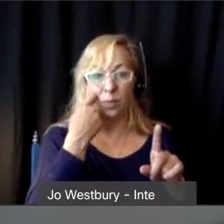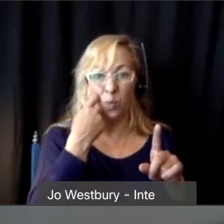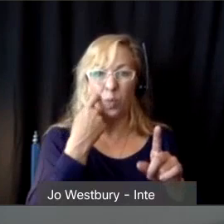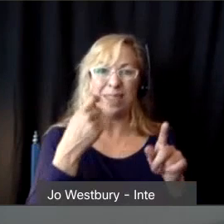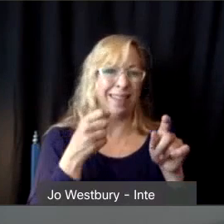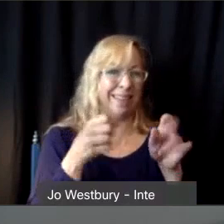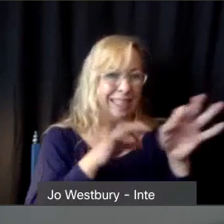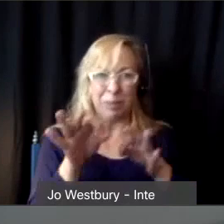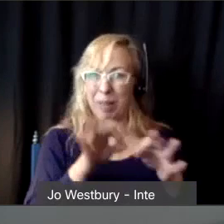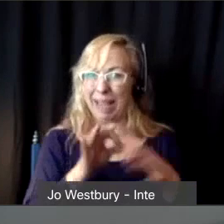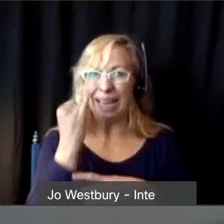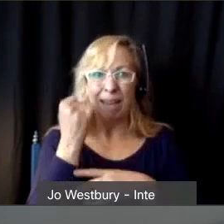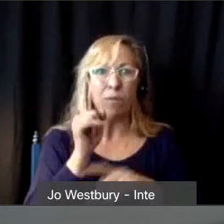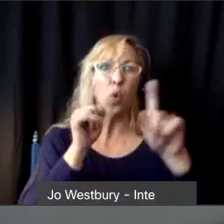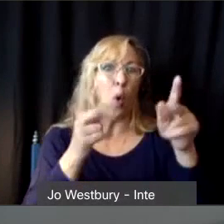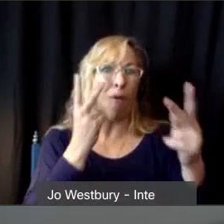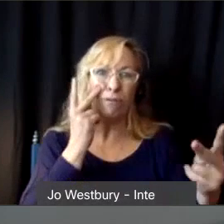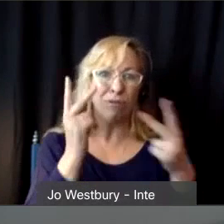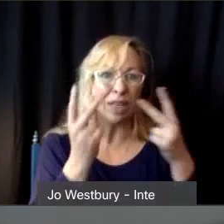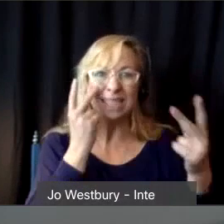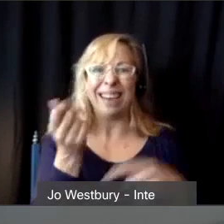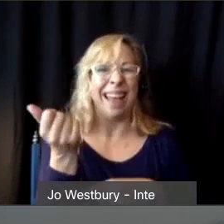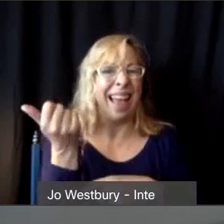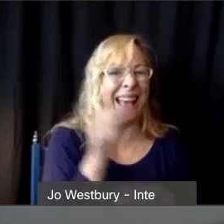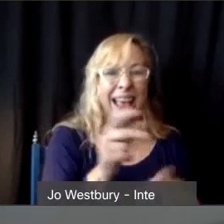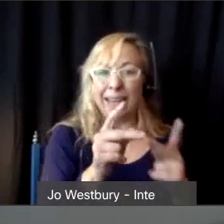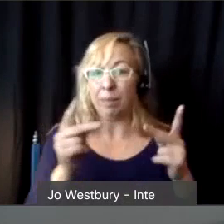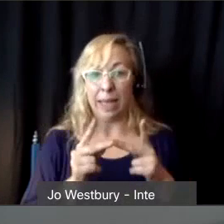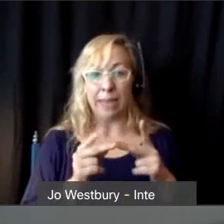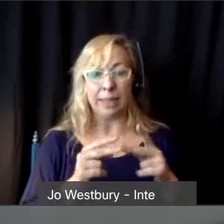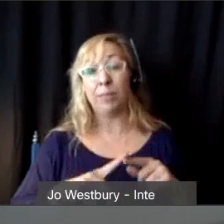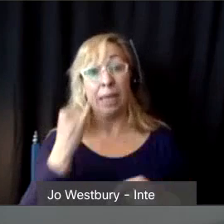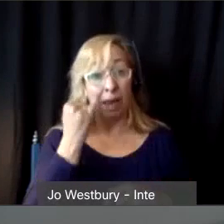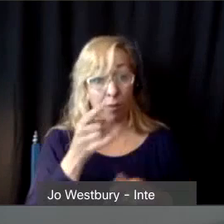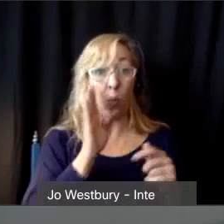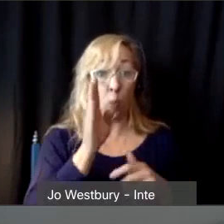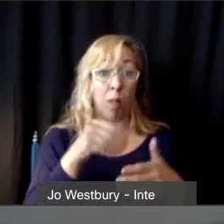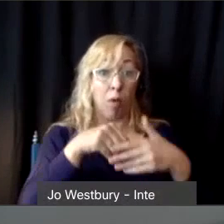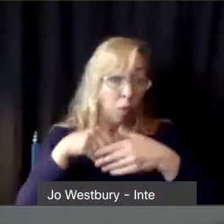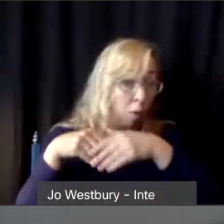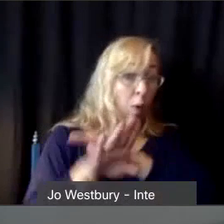in any kind of place, that if you're going to visit inside, you should identify a designated area,